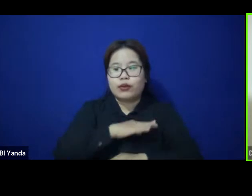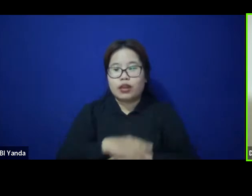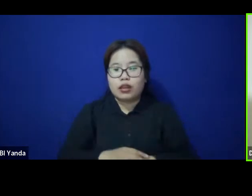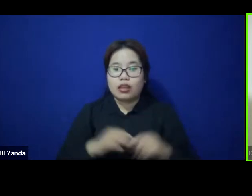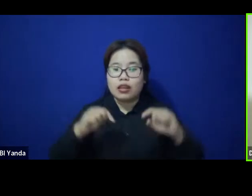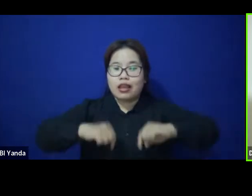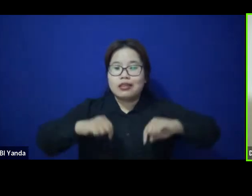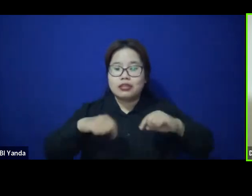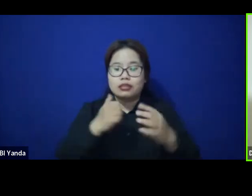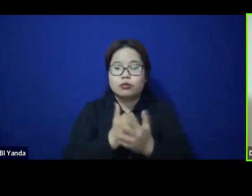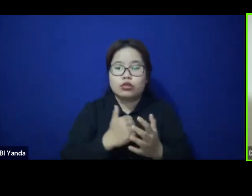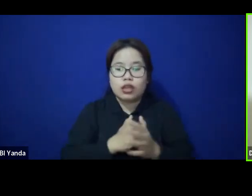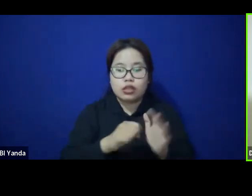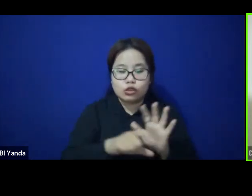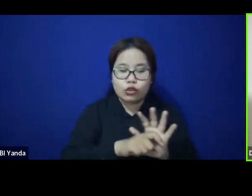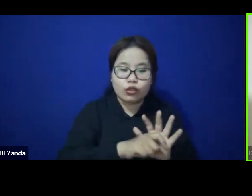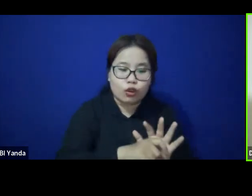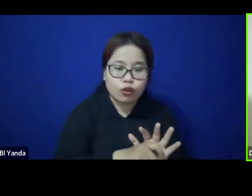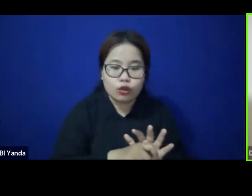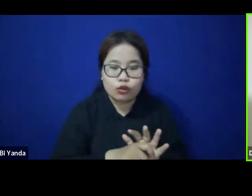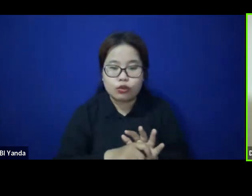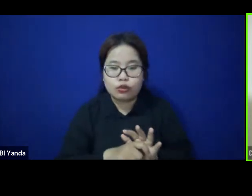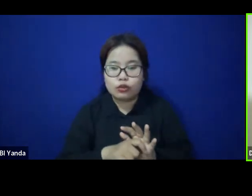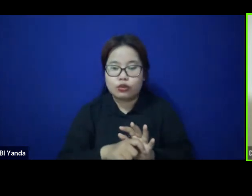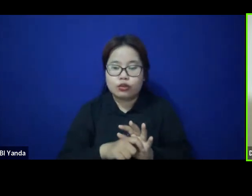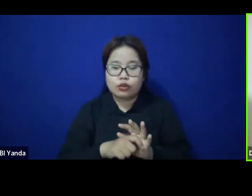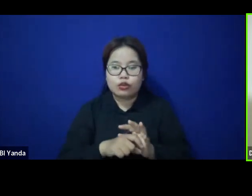of a person